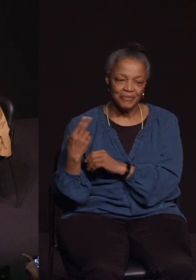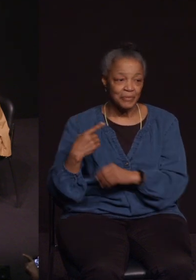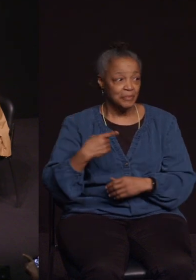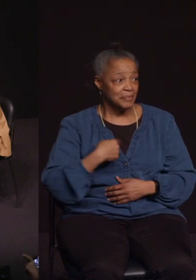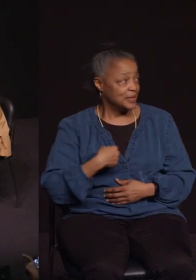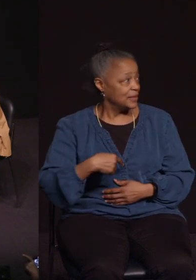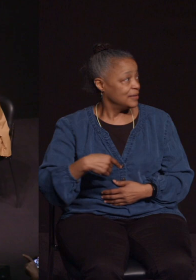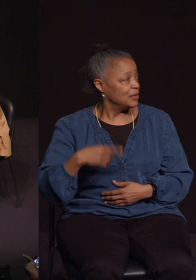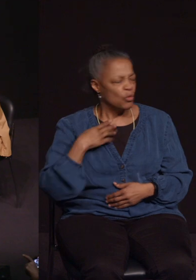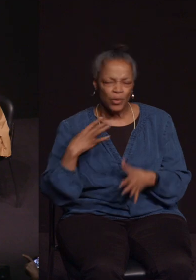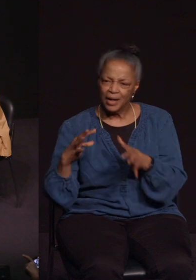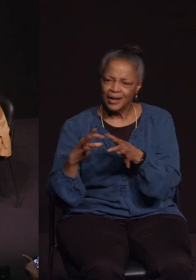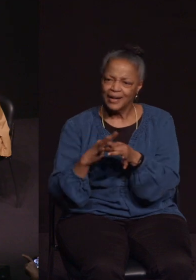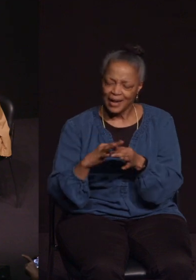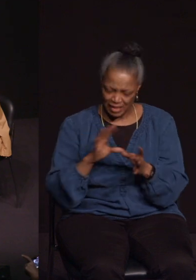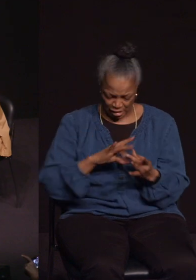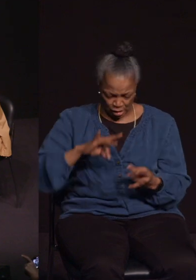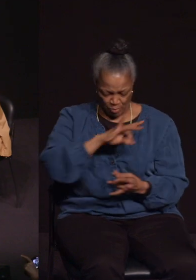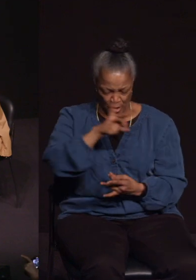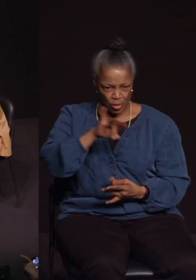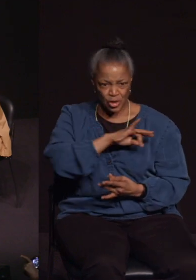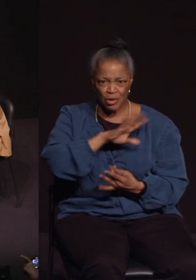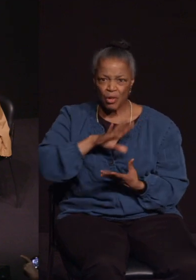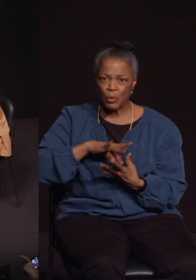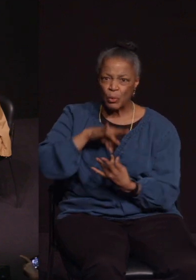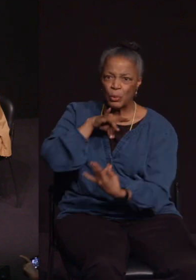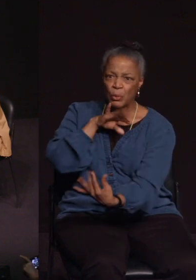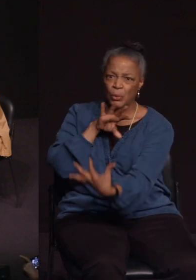we connected on a spiritual tip, you know.